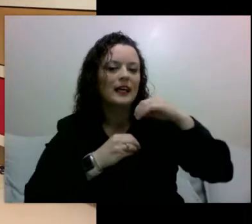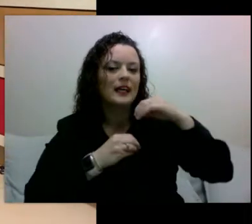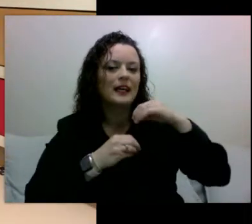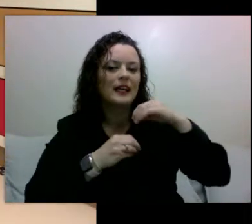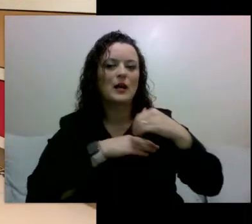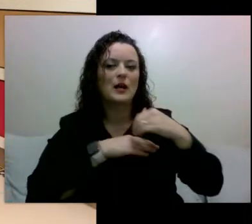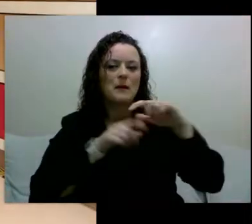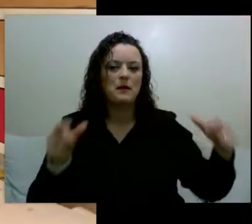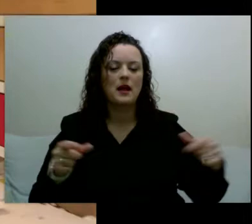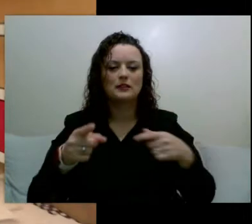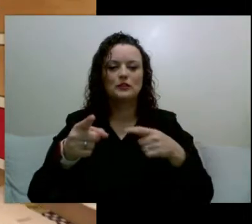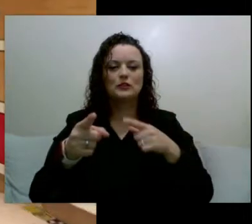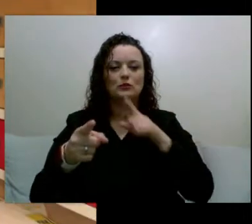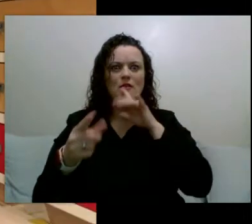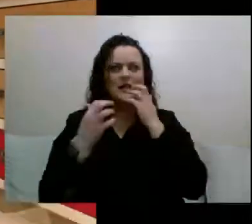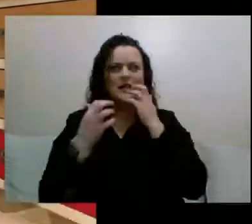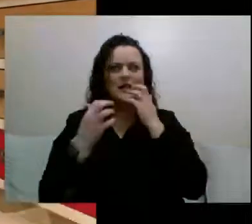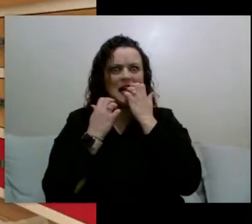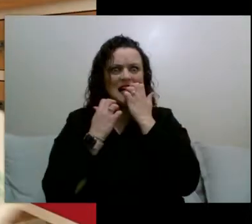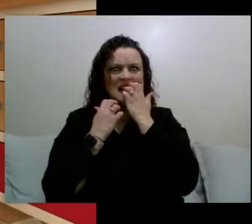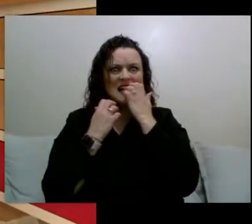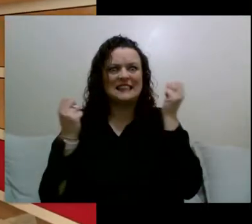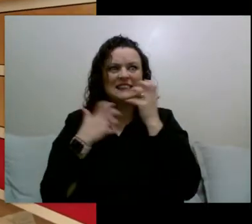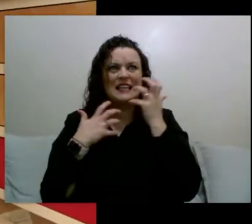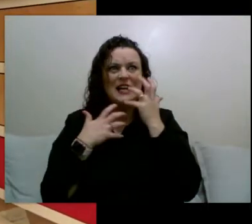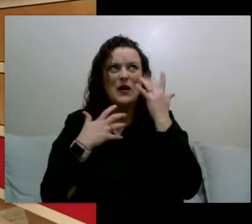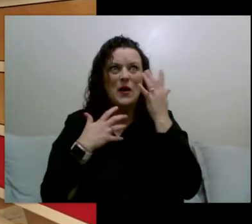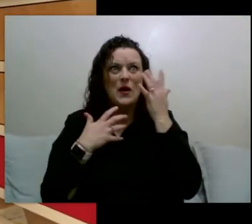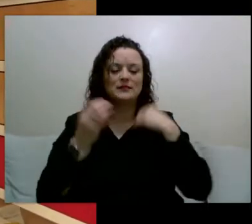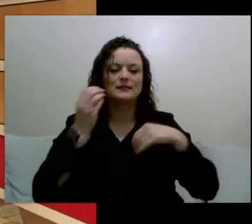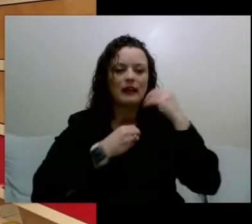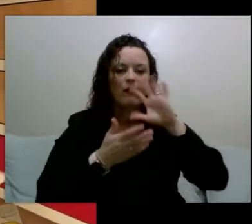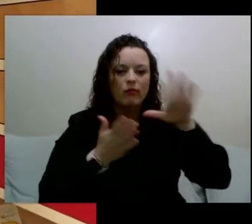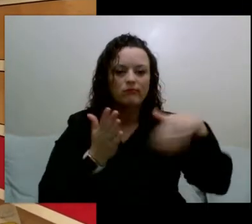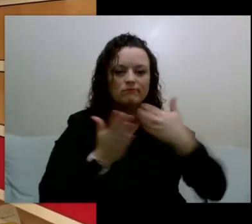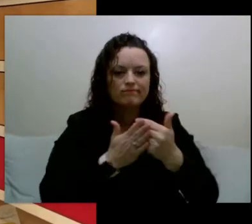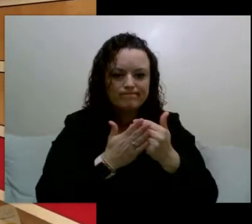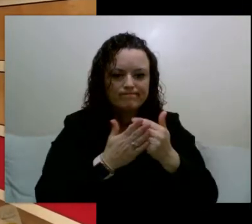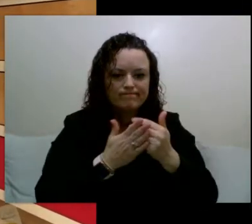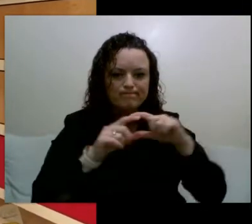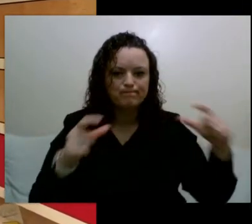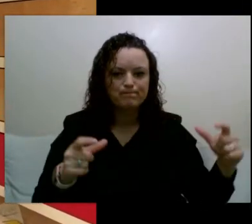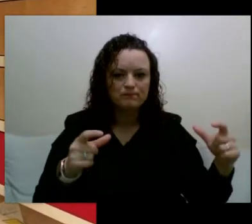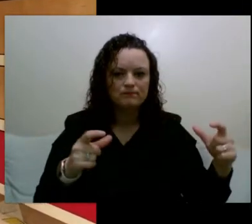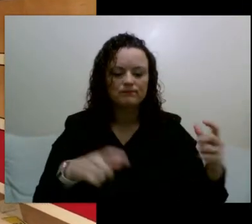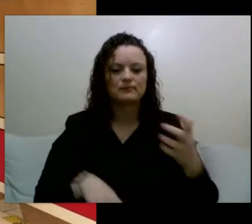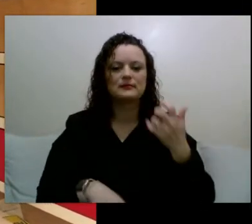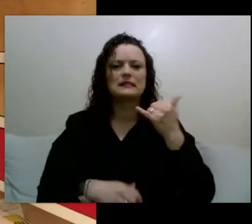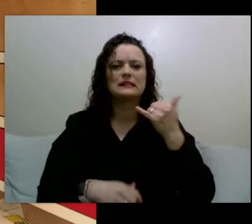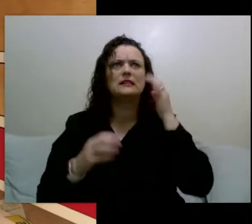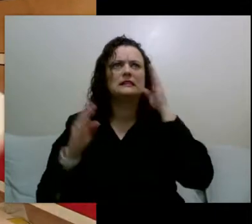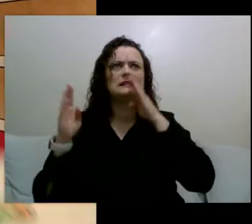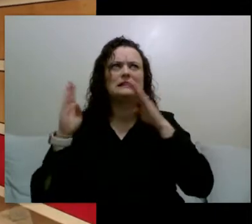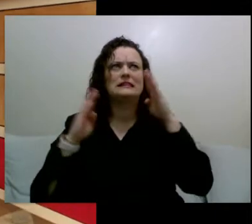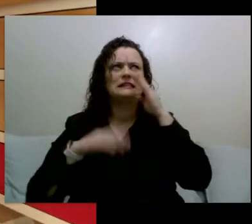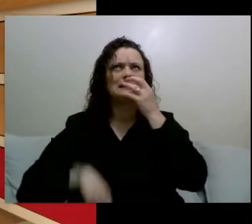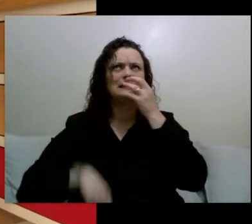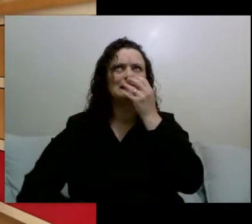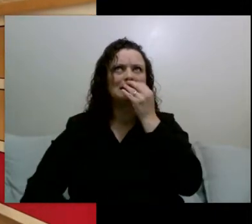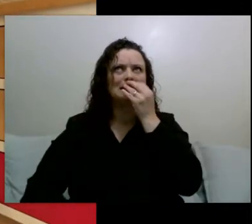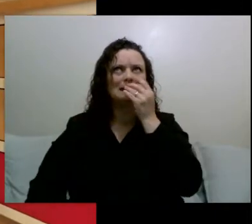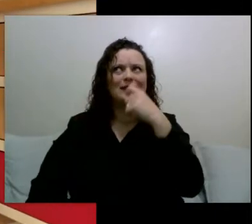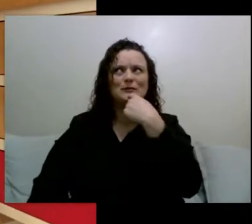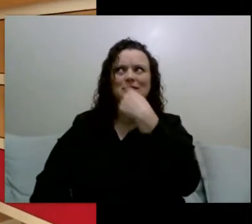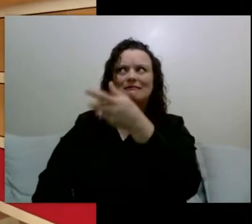really scared because Nanette ate the whole baguette. And now Nanette is worried. Nanette's going to have to talk to her